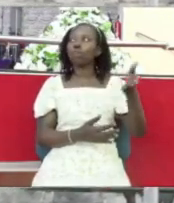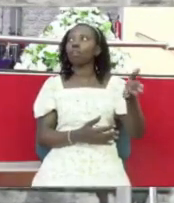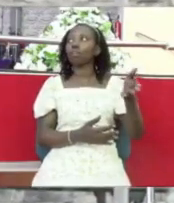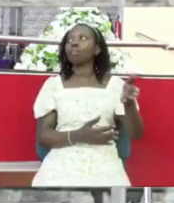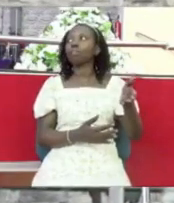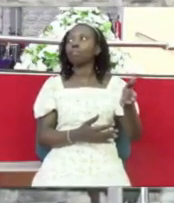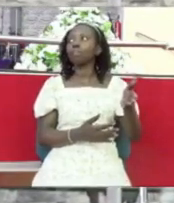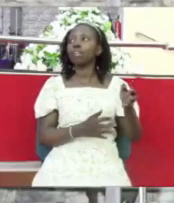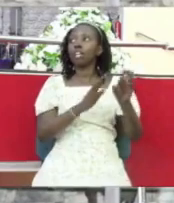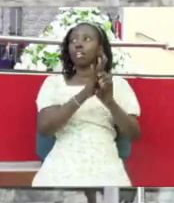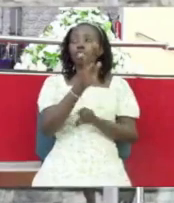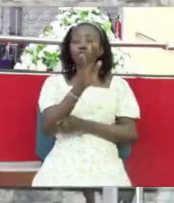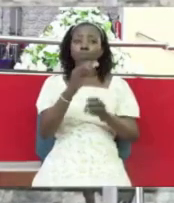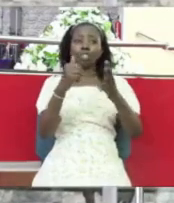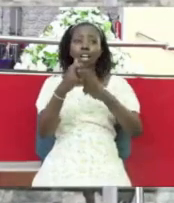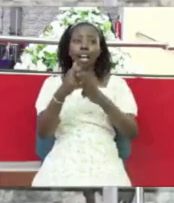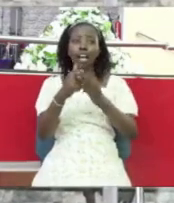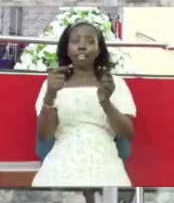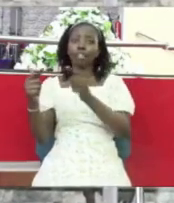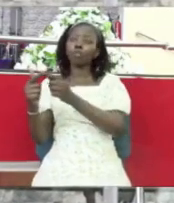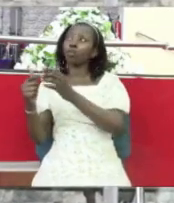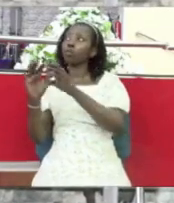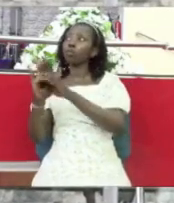9 to chapter number 11. Katika sura ya 9 mpaka